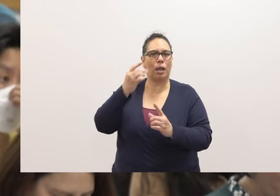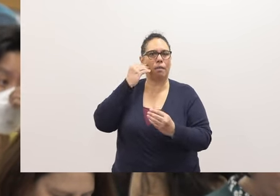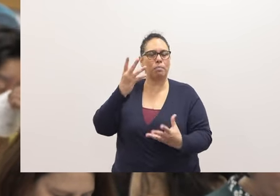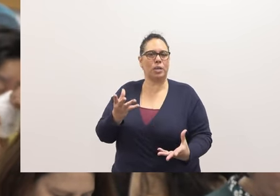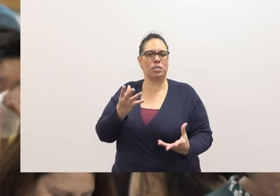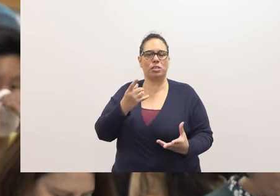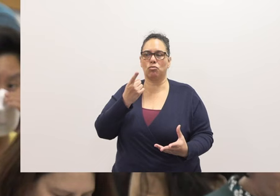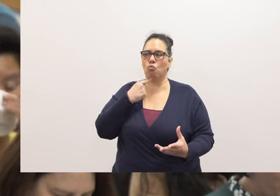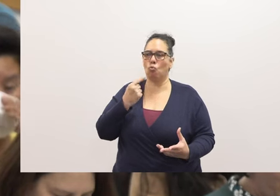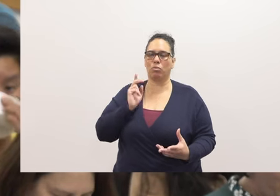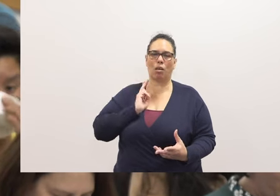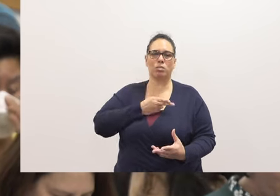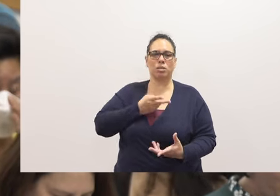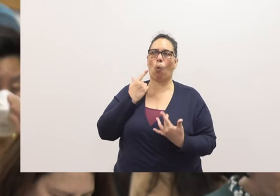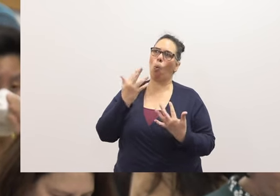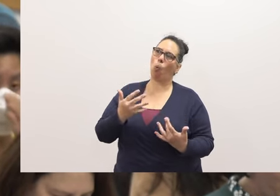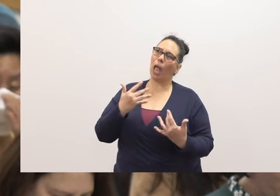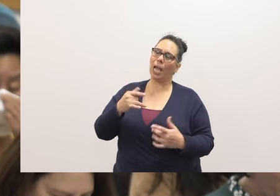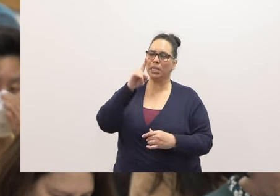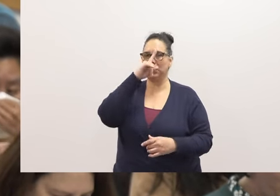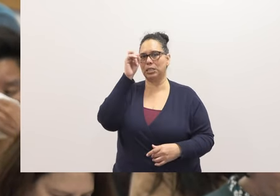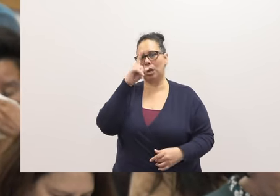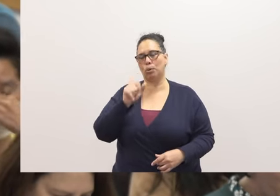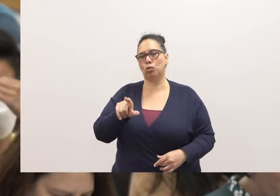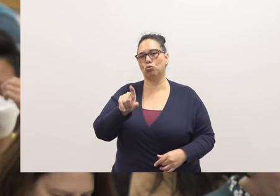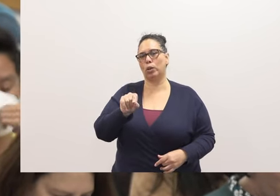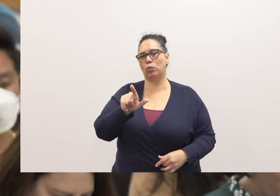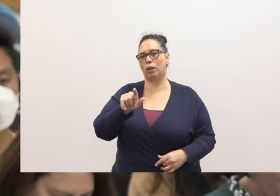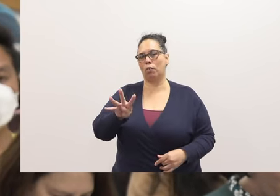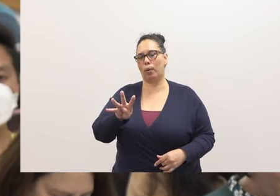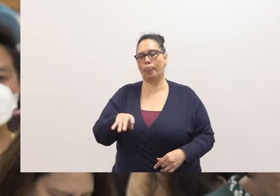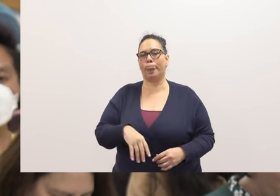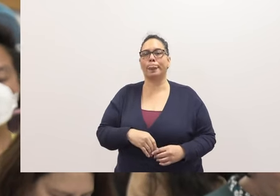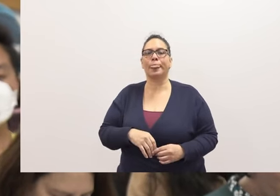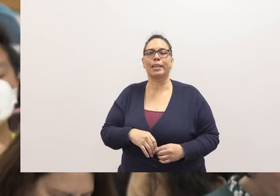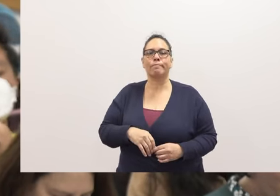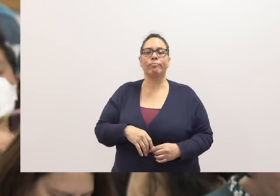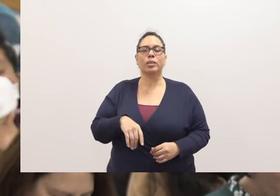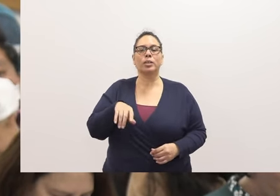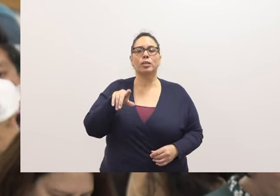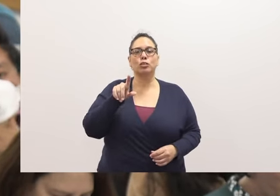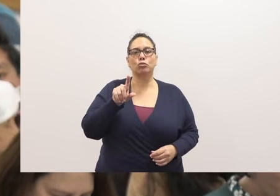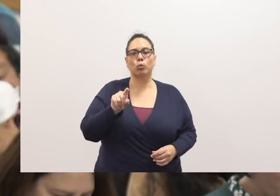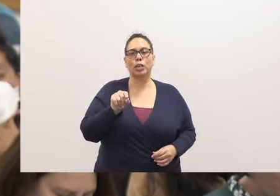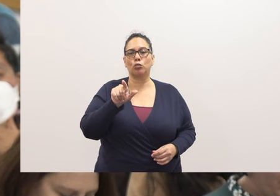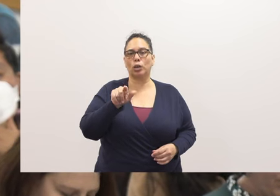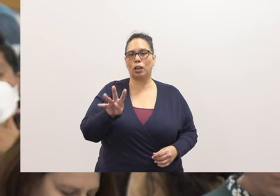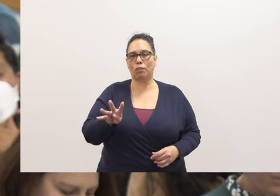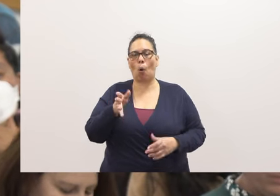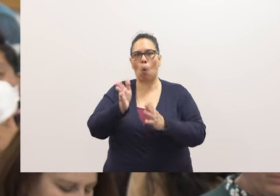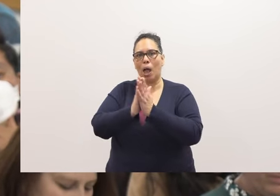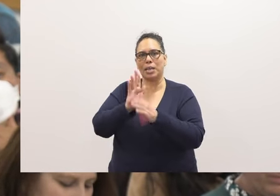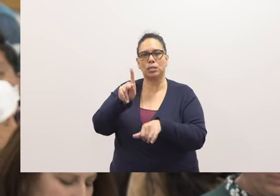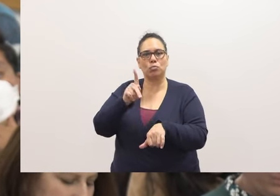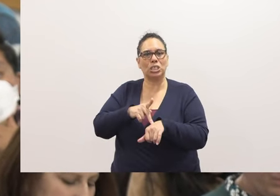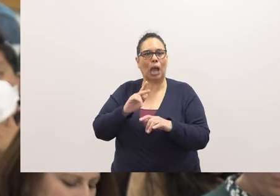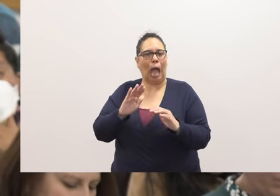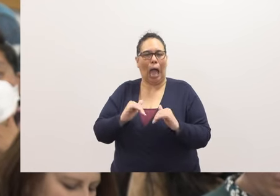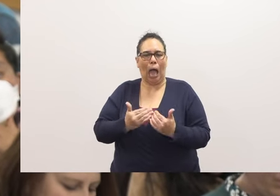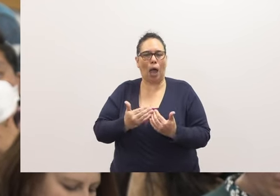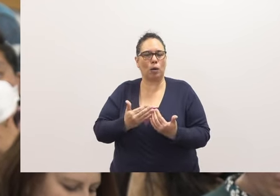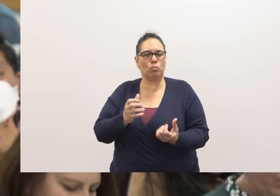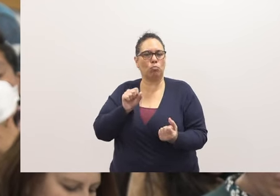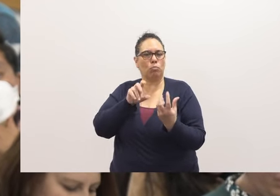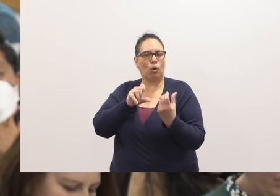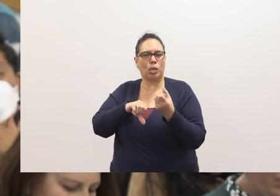told to wait until the summer of 2024. Early 2024, we inquired Principal Vieira on how to provide input